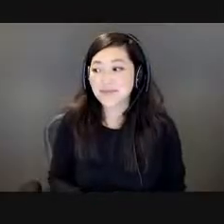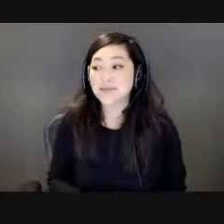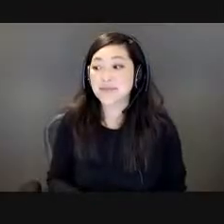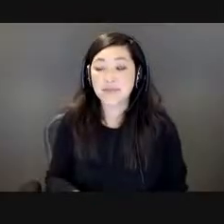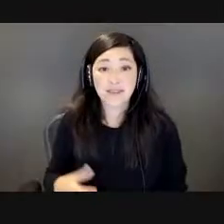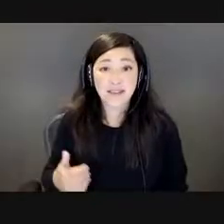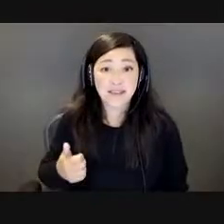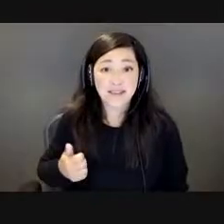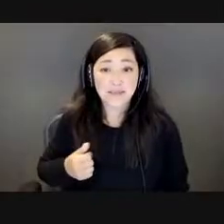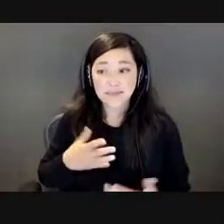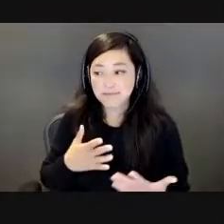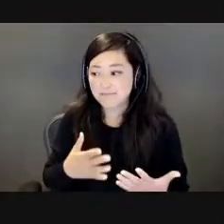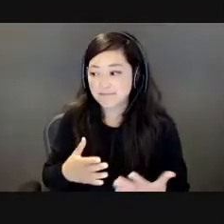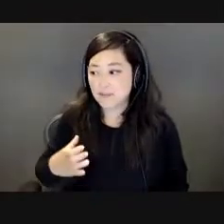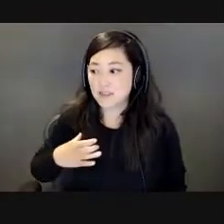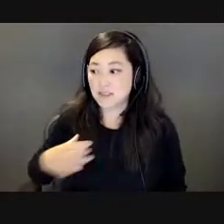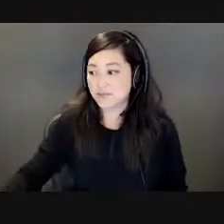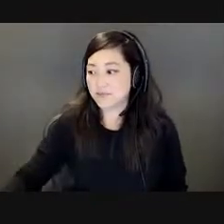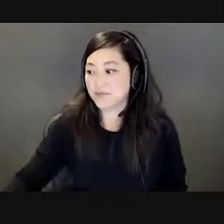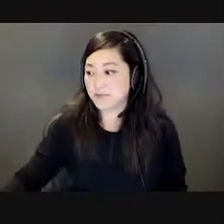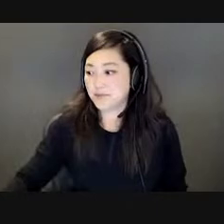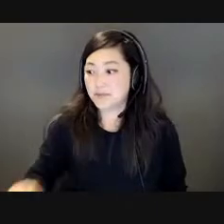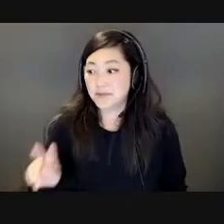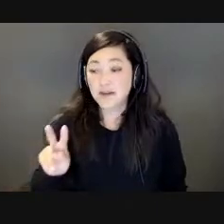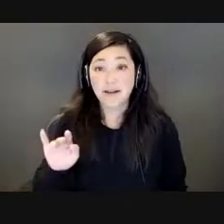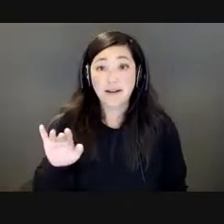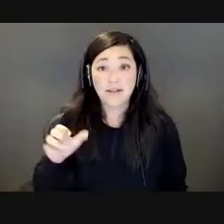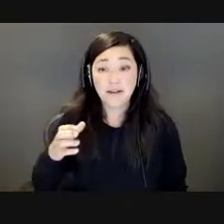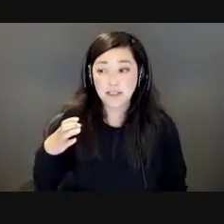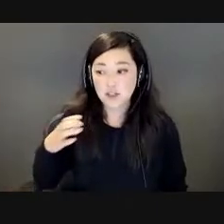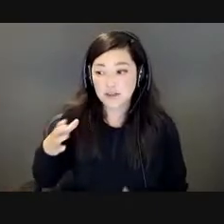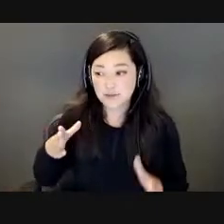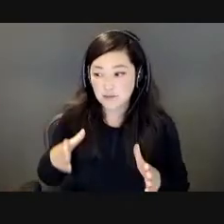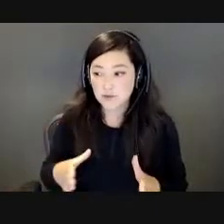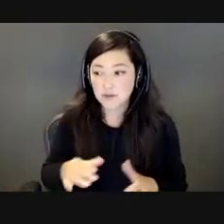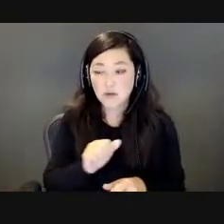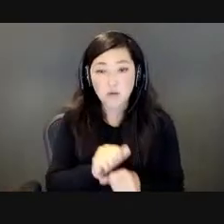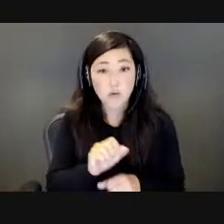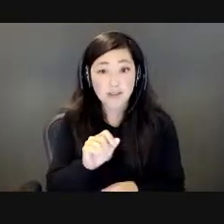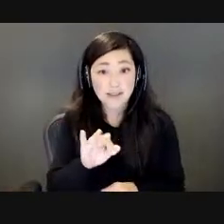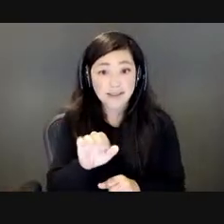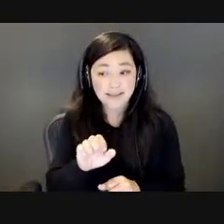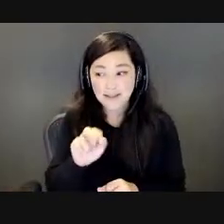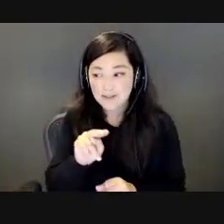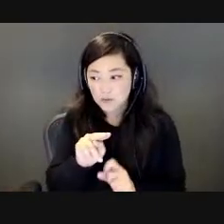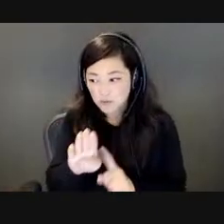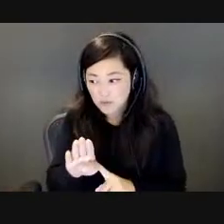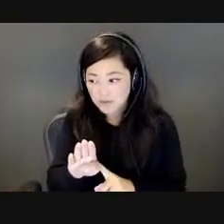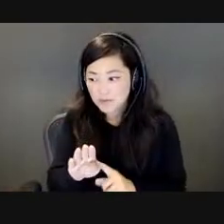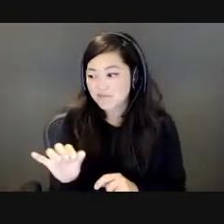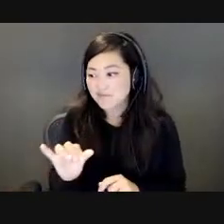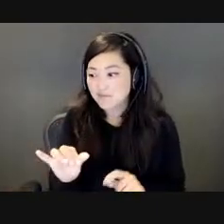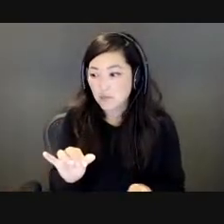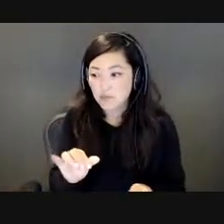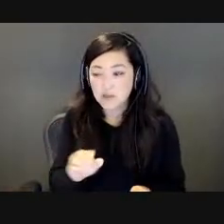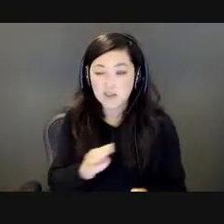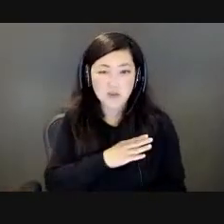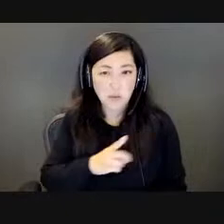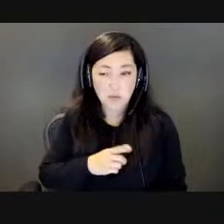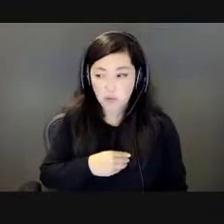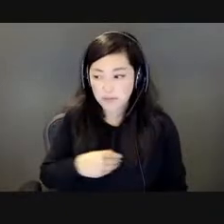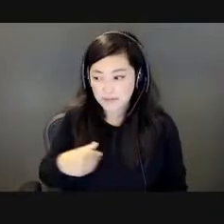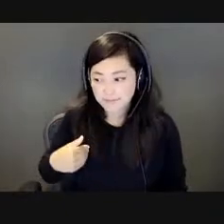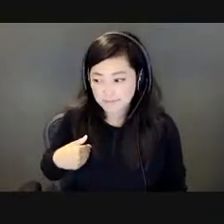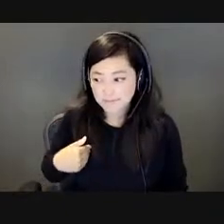Canada Outdoor Spaces Technical Committee, and a board member for the Institute for Research on Public Policy. She has more